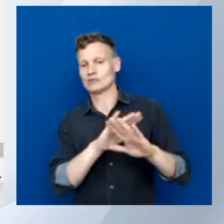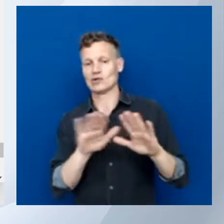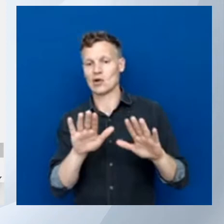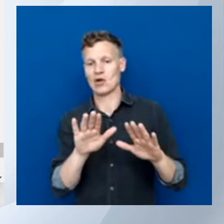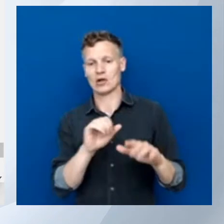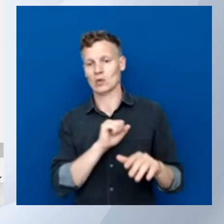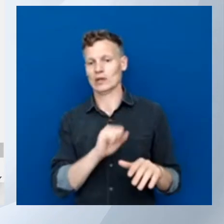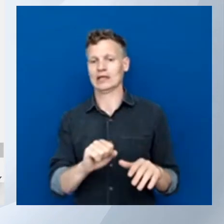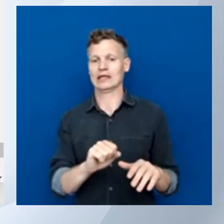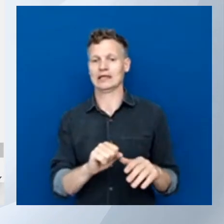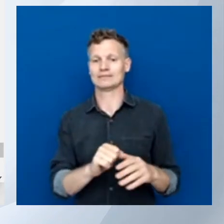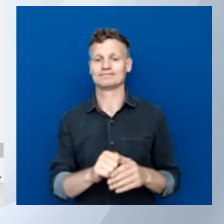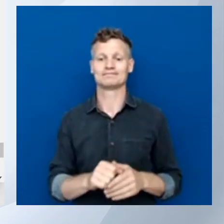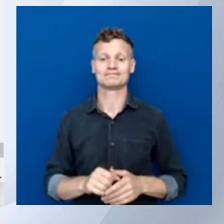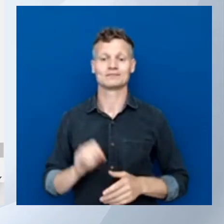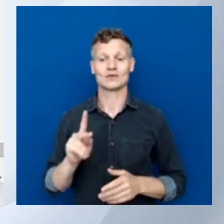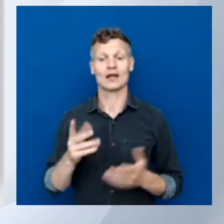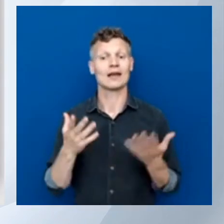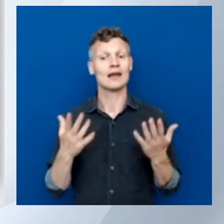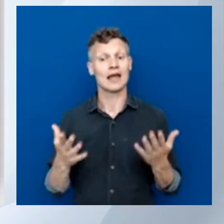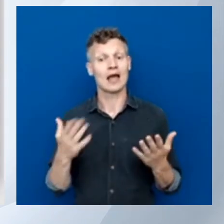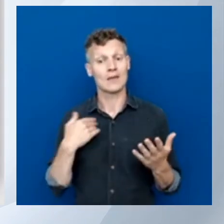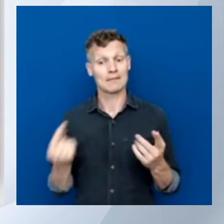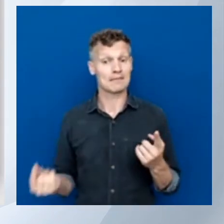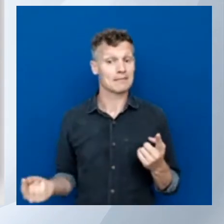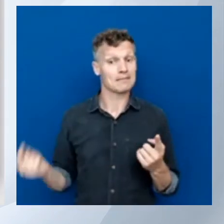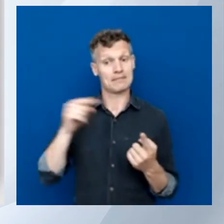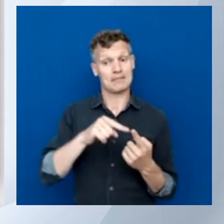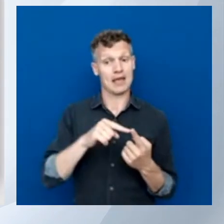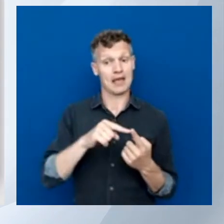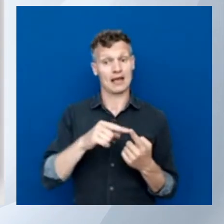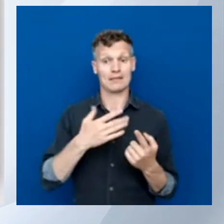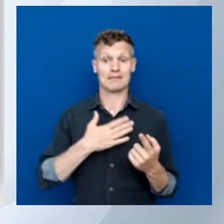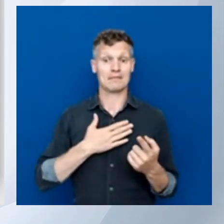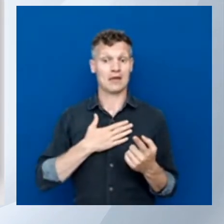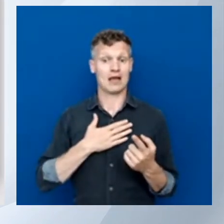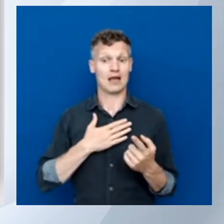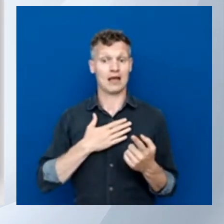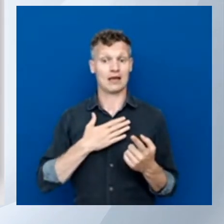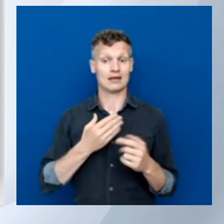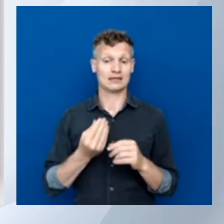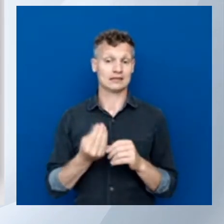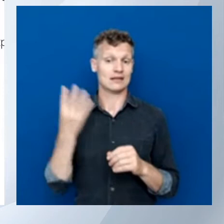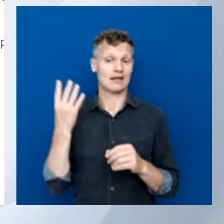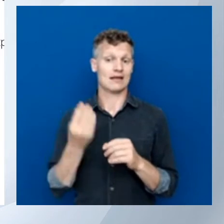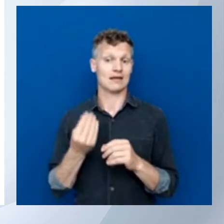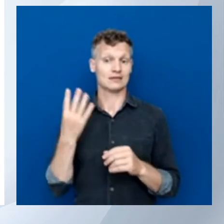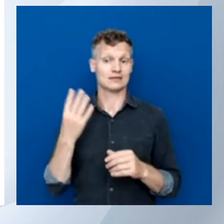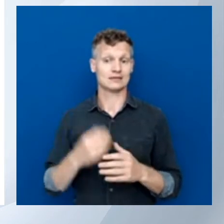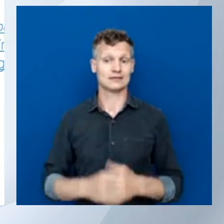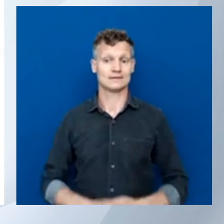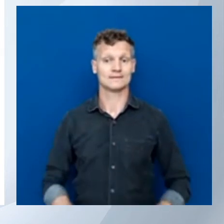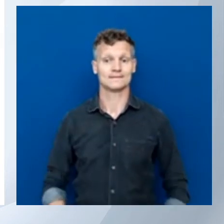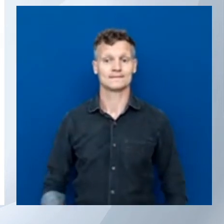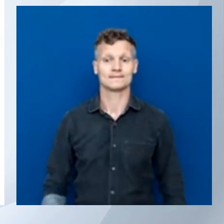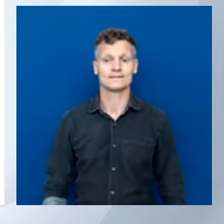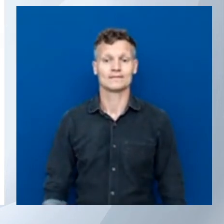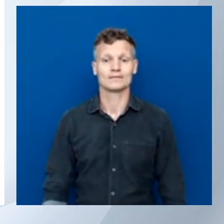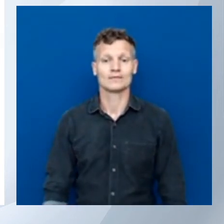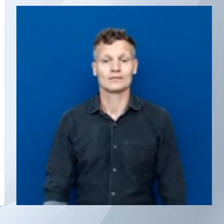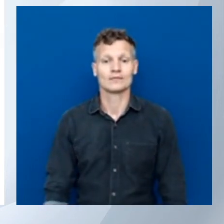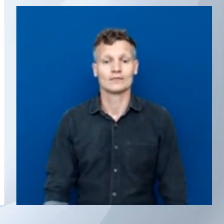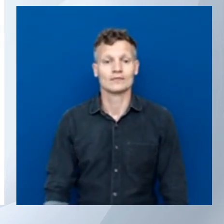move back to my slides, and let's see. So again, when you